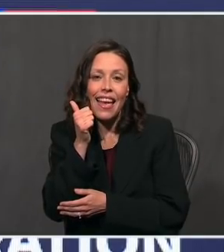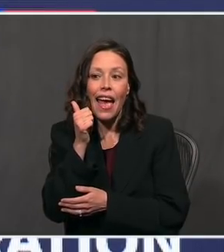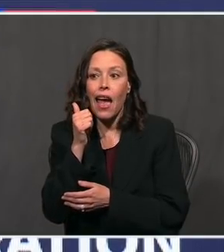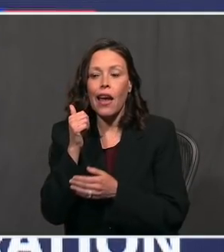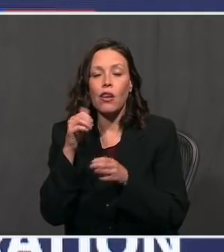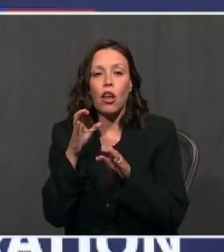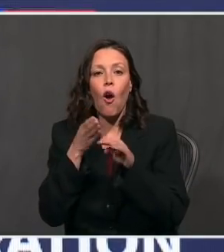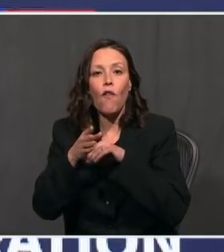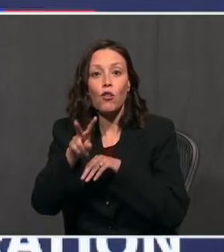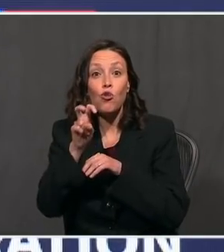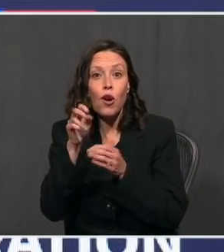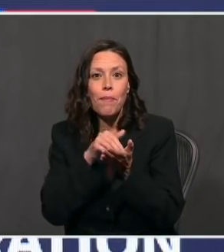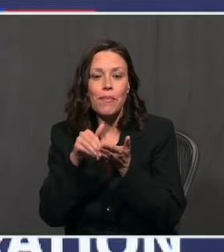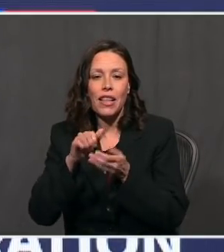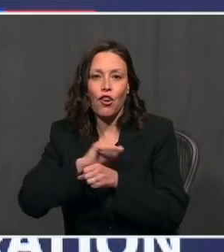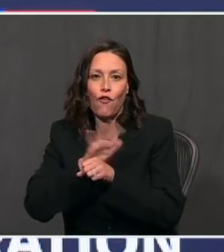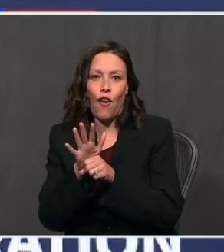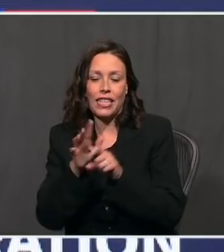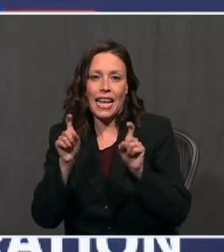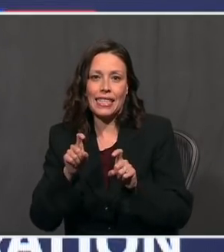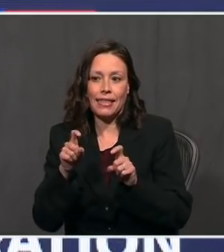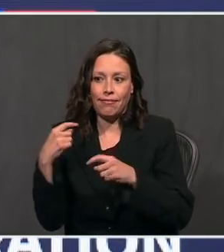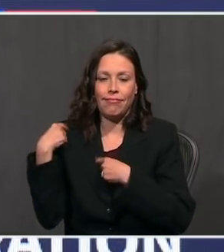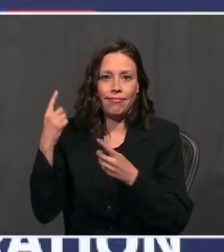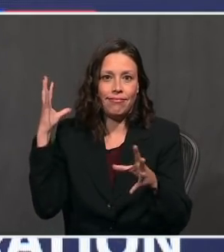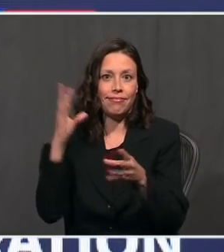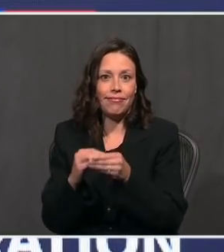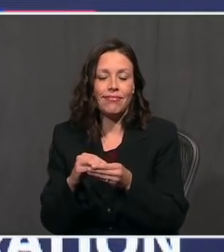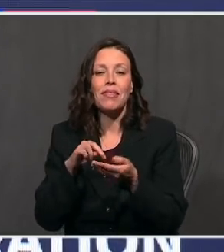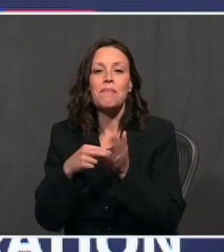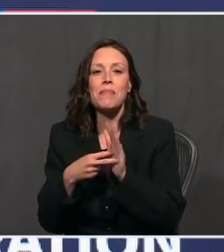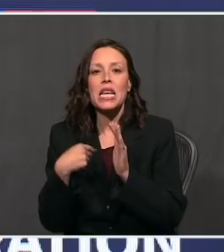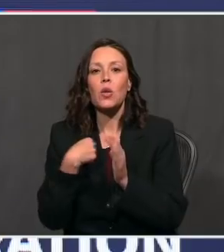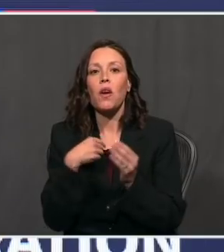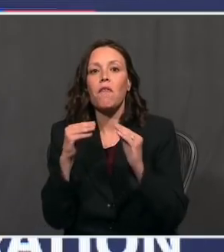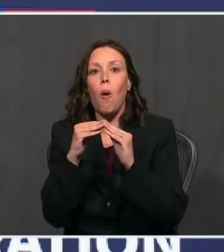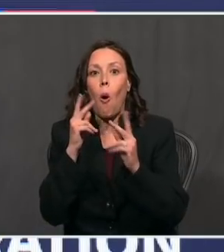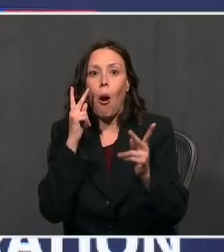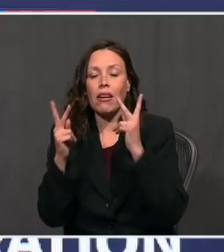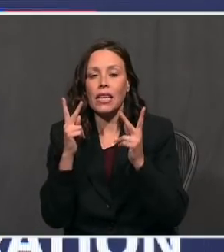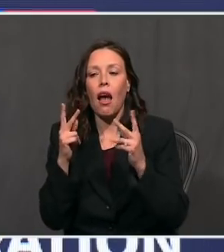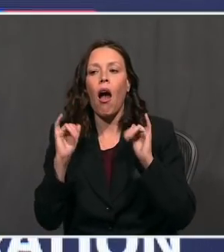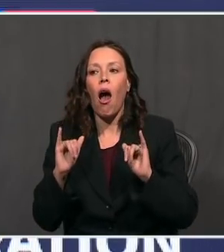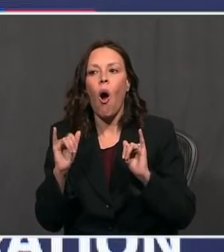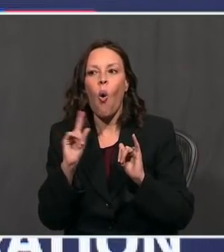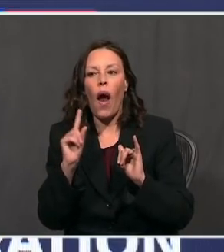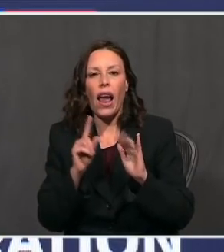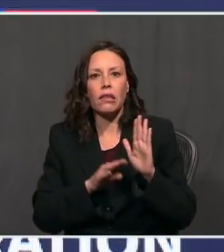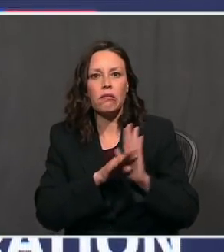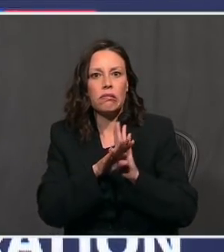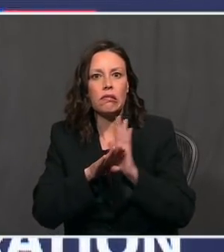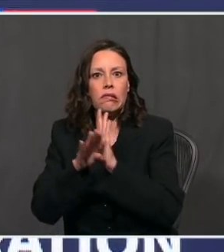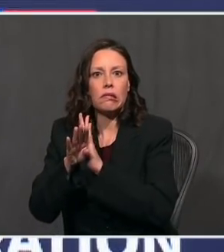more than 200 million coronavirus tests, giving us greater visibility on the impact of the pandemic